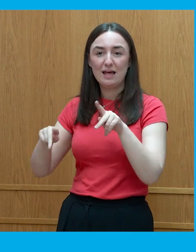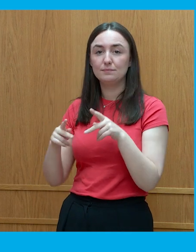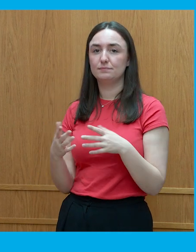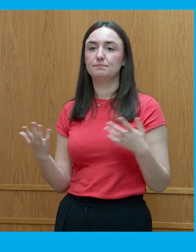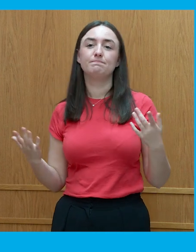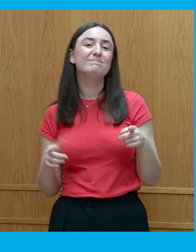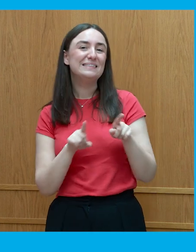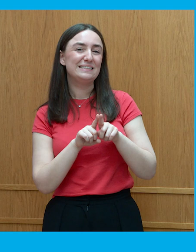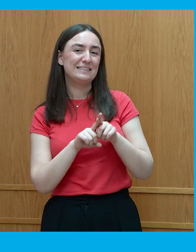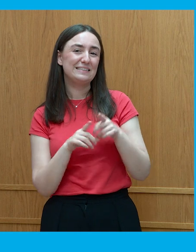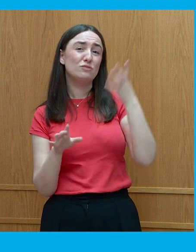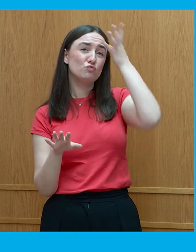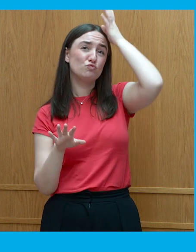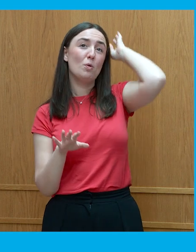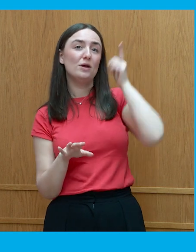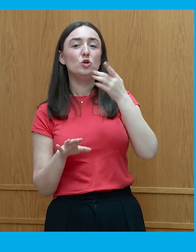it too much.